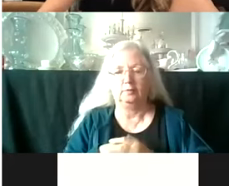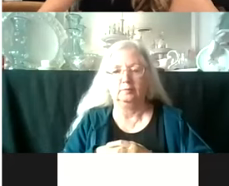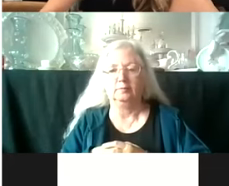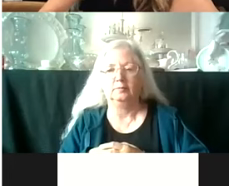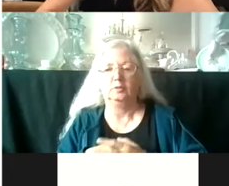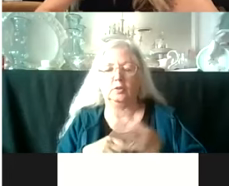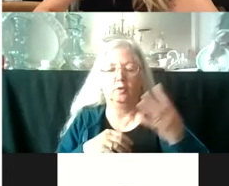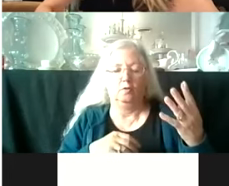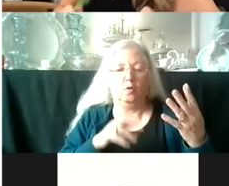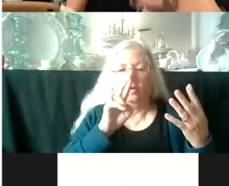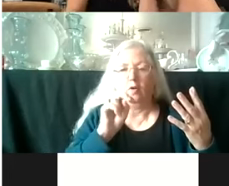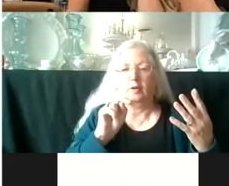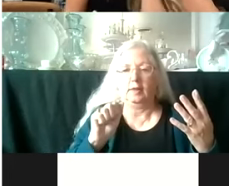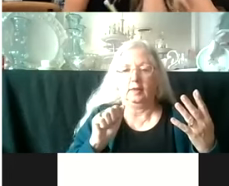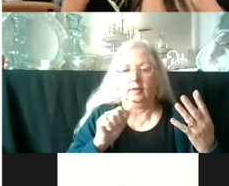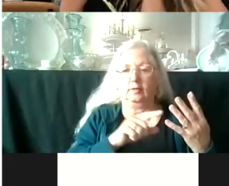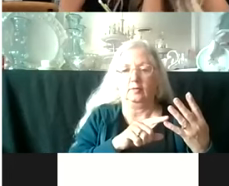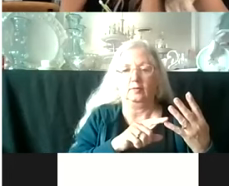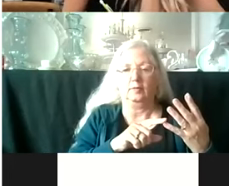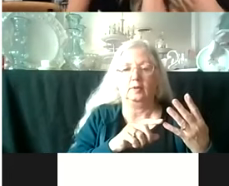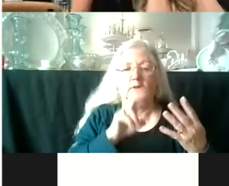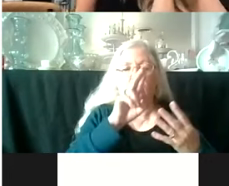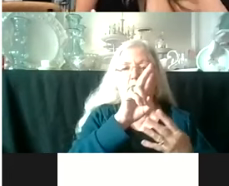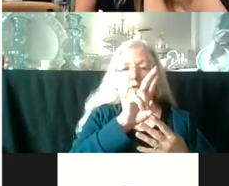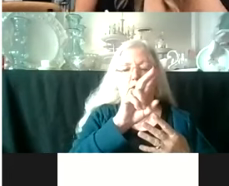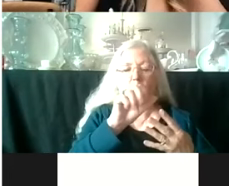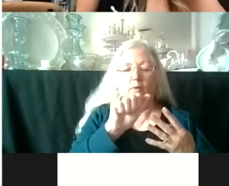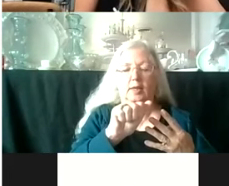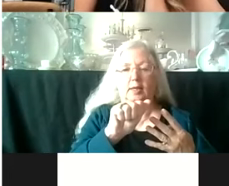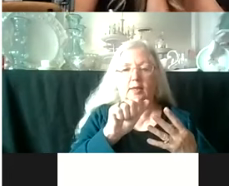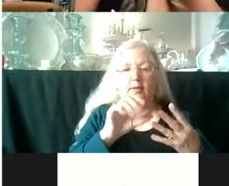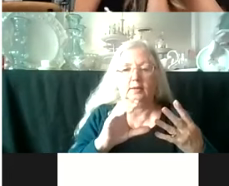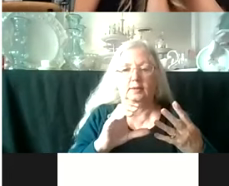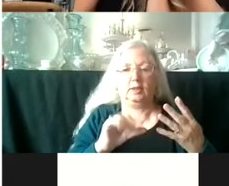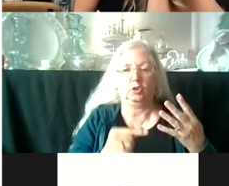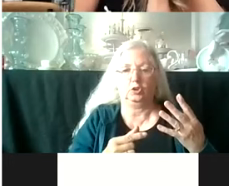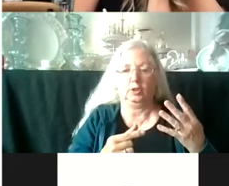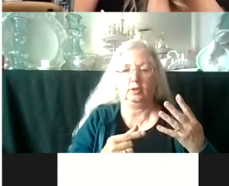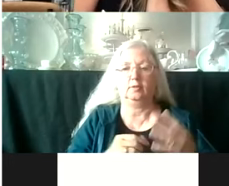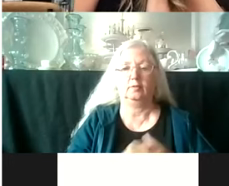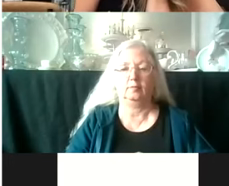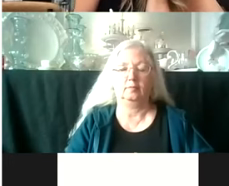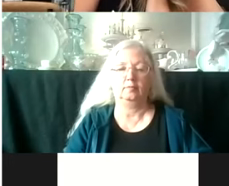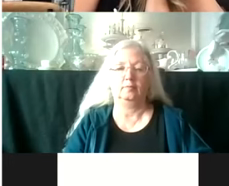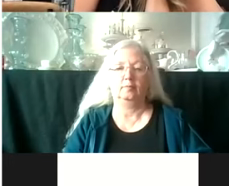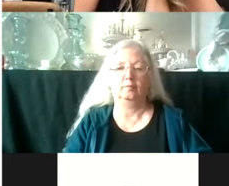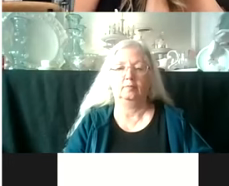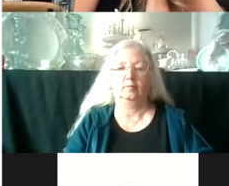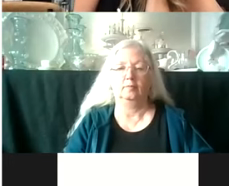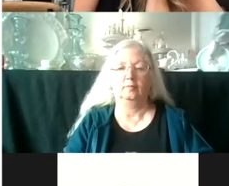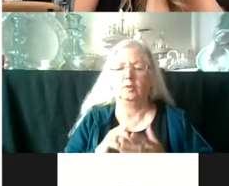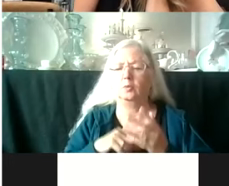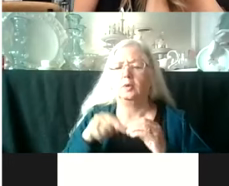there's 4 in RNA: U, A, C, and G. But what